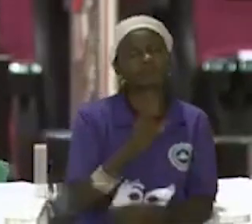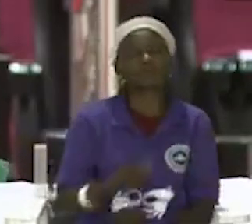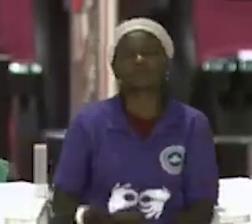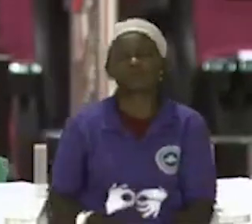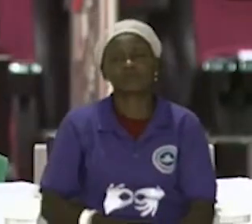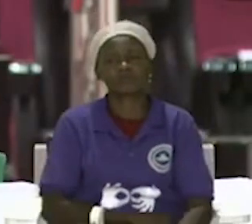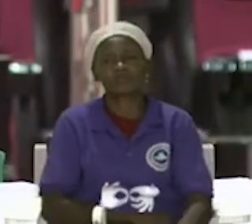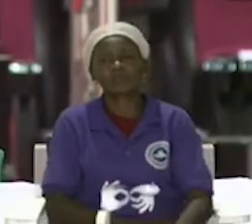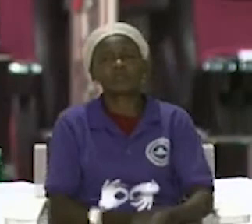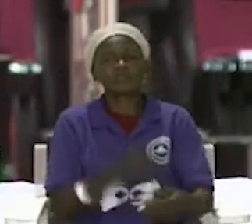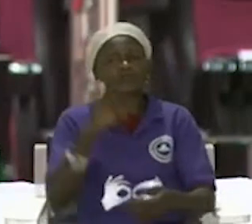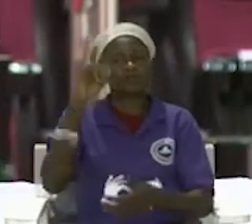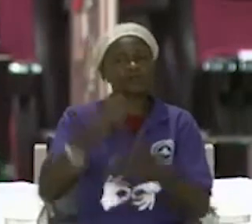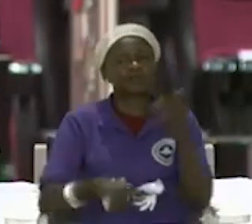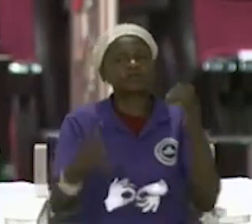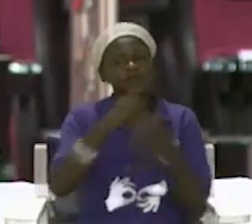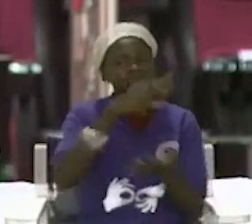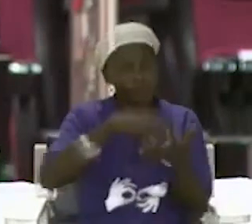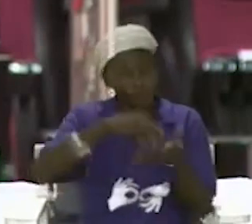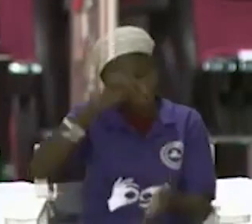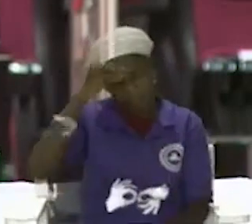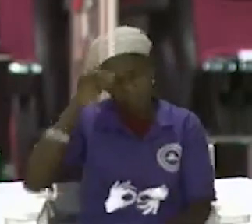of what you have learned.